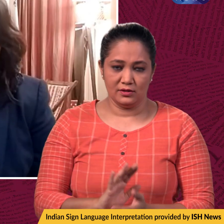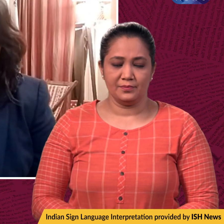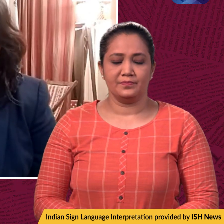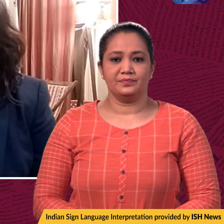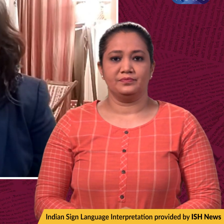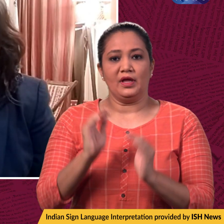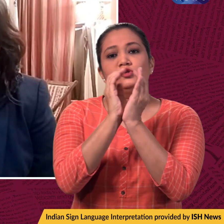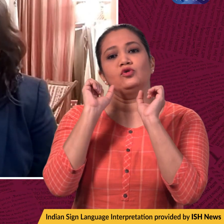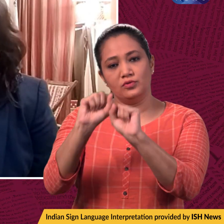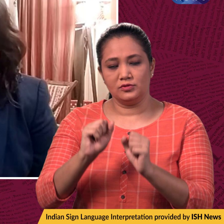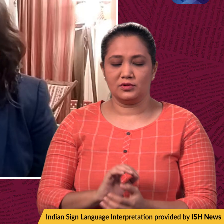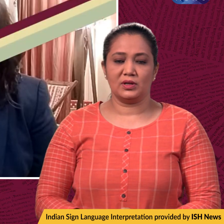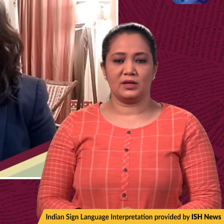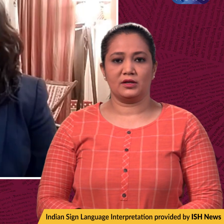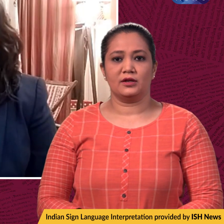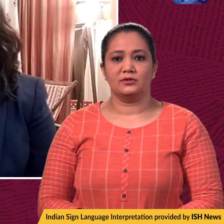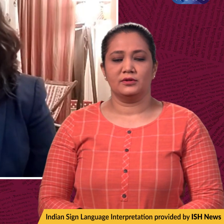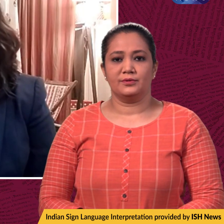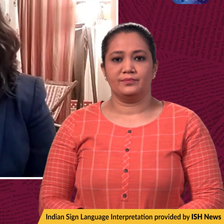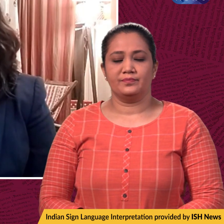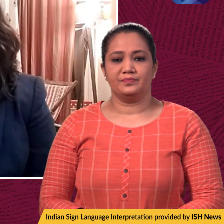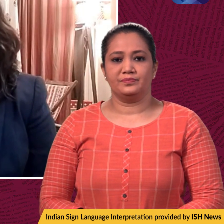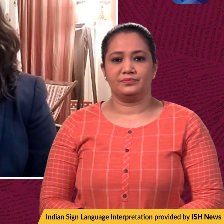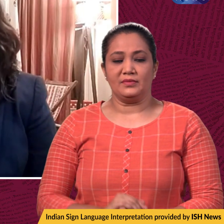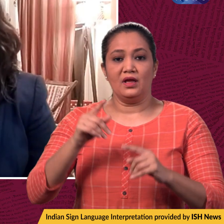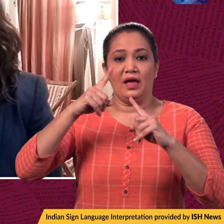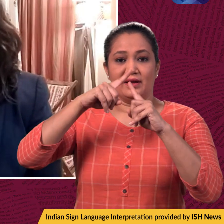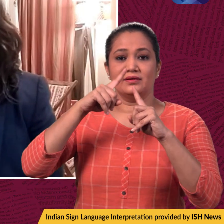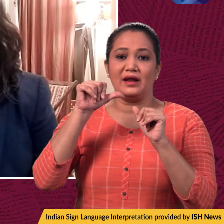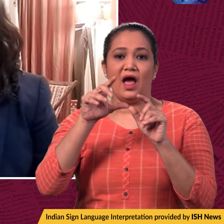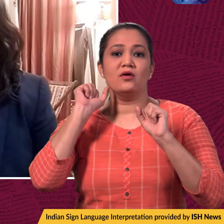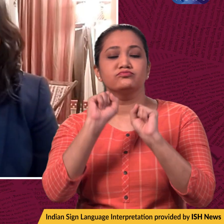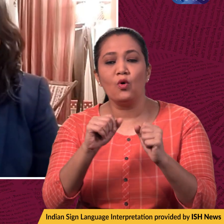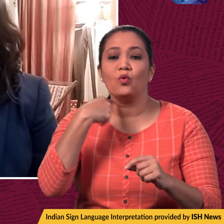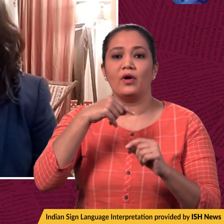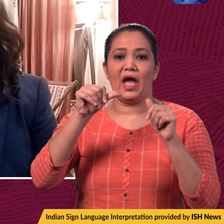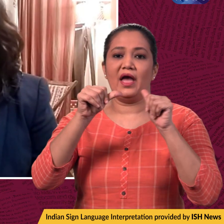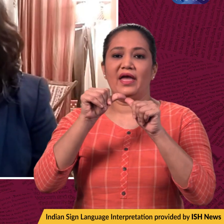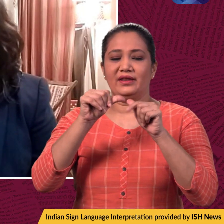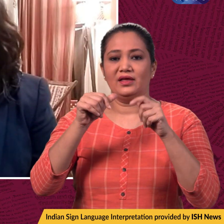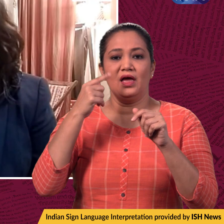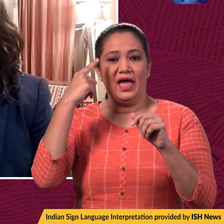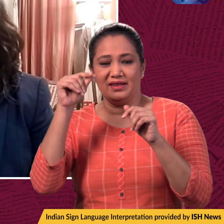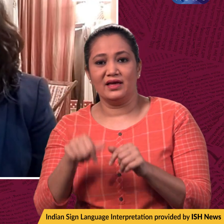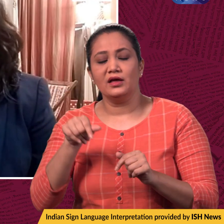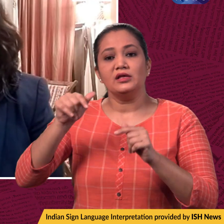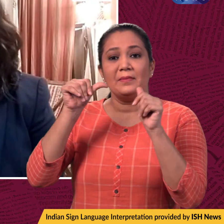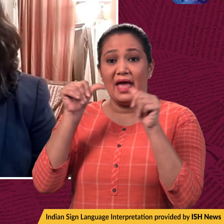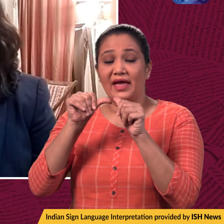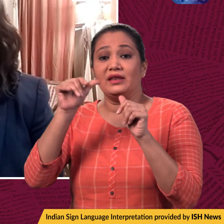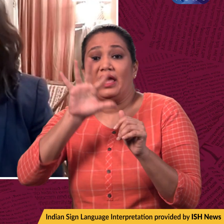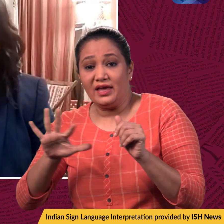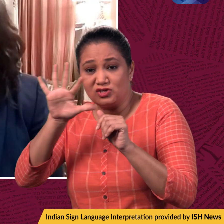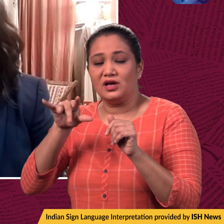in the insurance giant. Moving on now, Tata-owned Air India has proposed to acquire AirAsia India and has sought